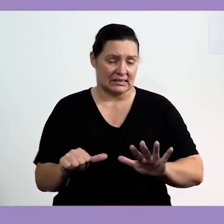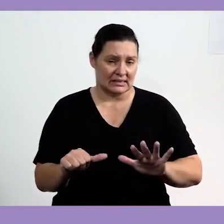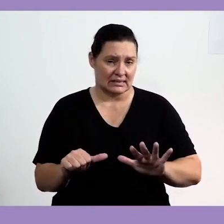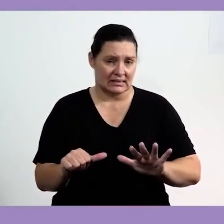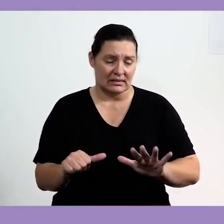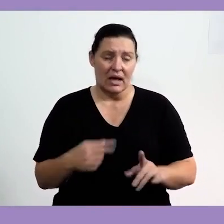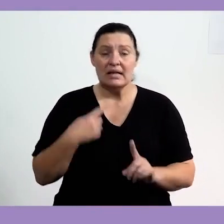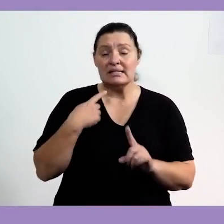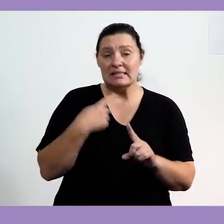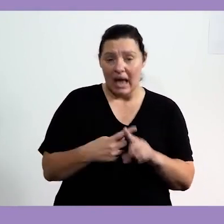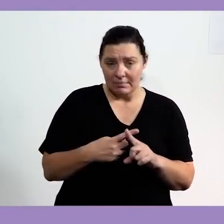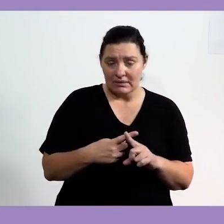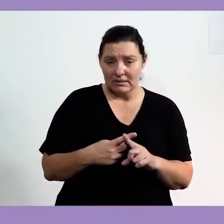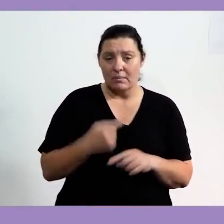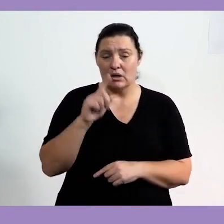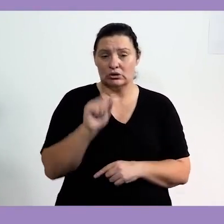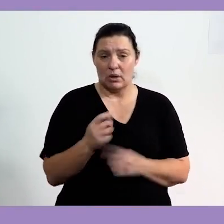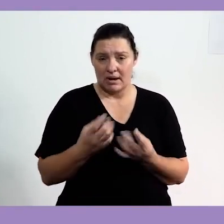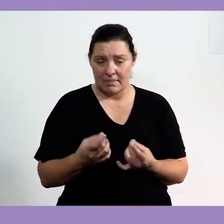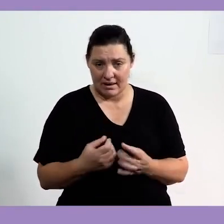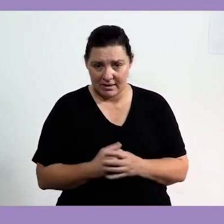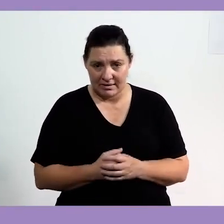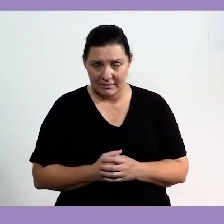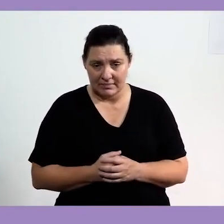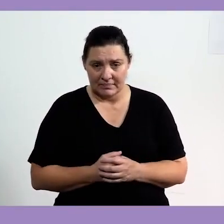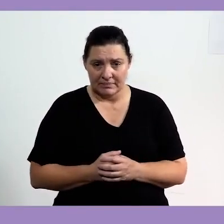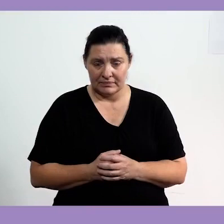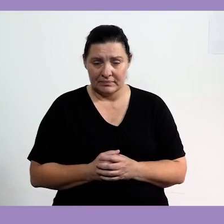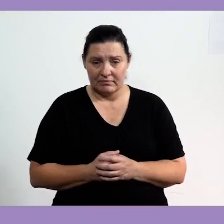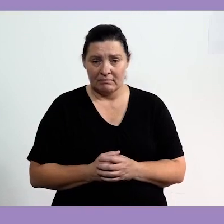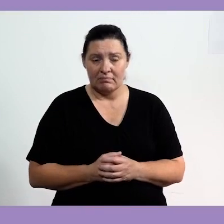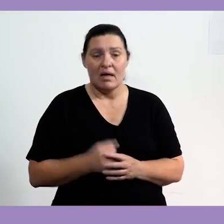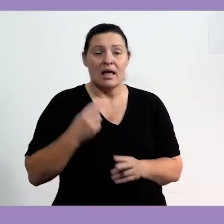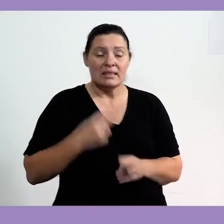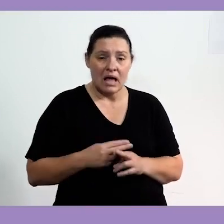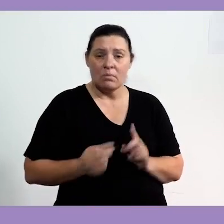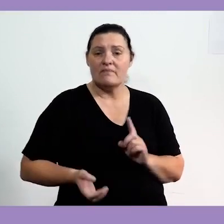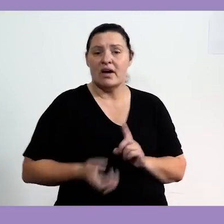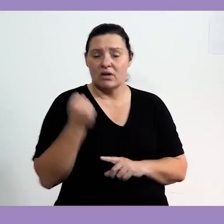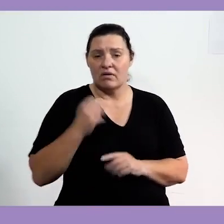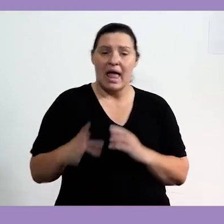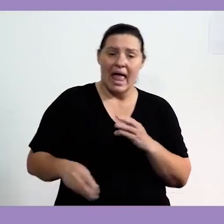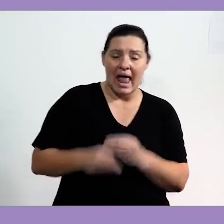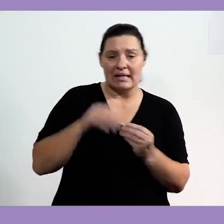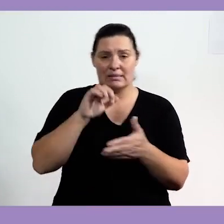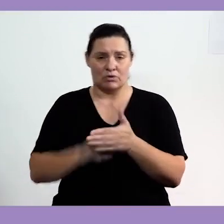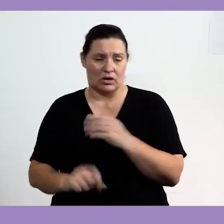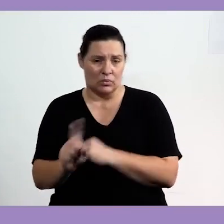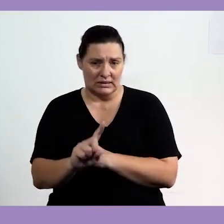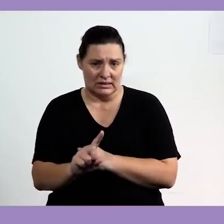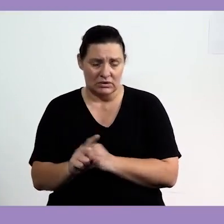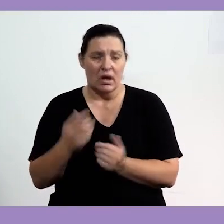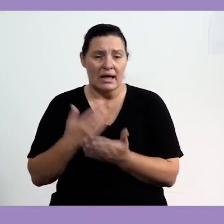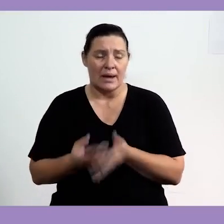to 6. We are going to multiply this by the term number, and then we need to find out what to add or